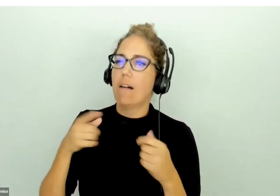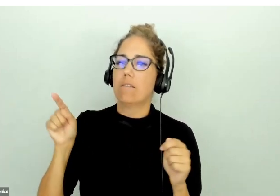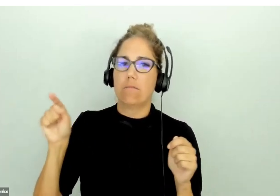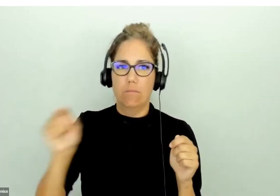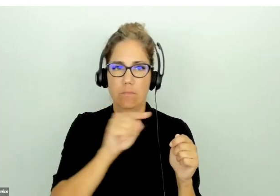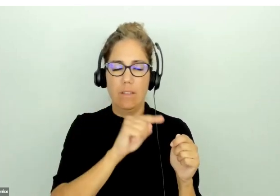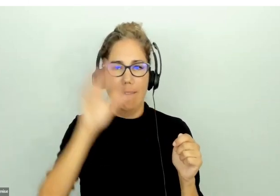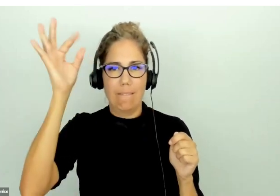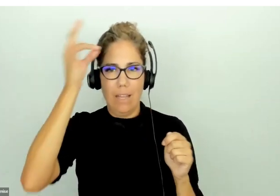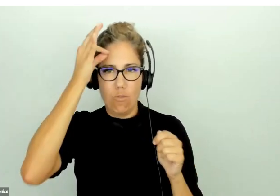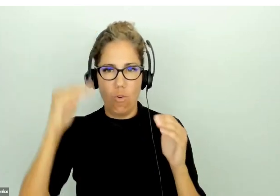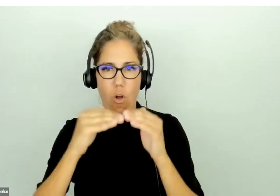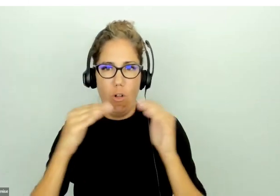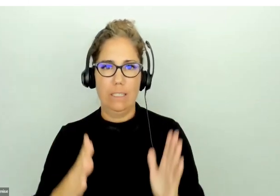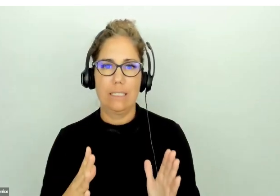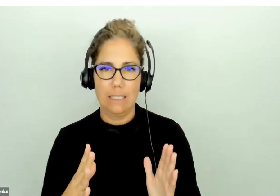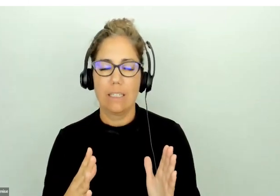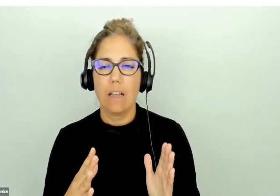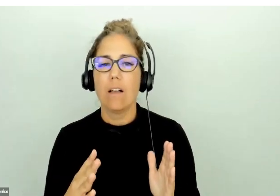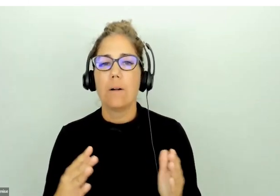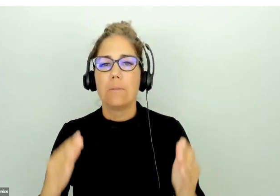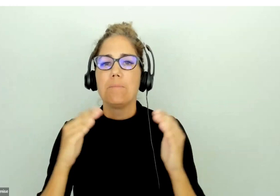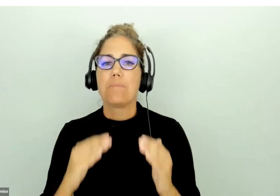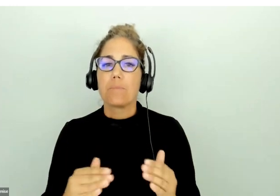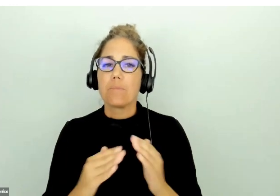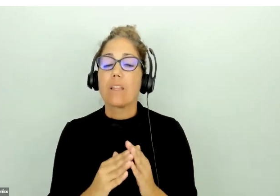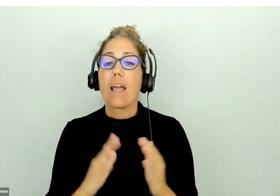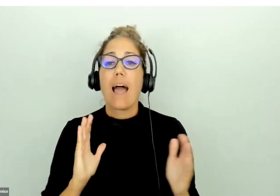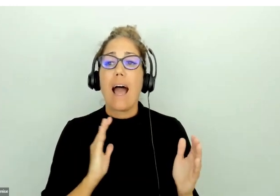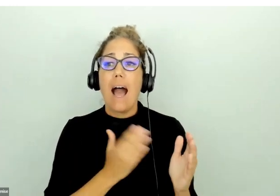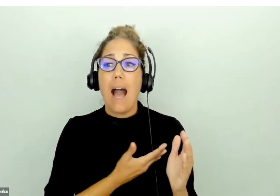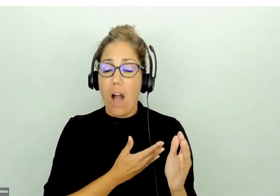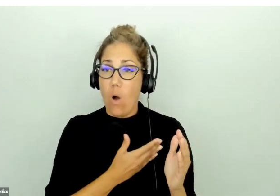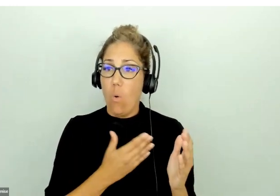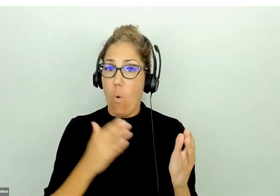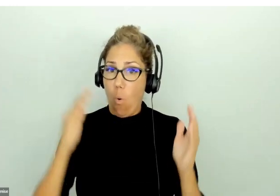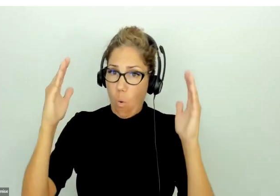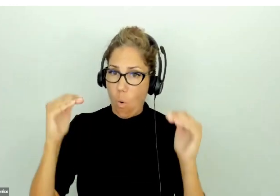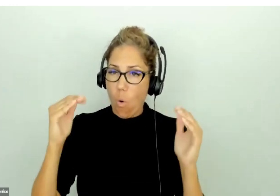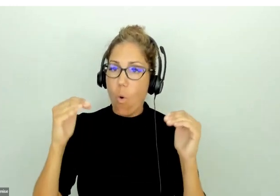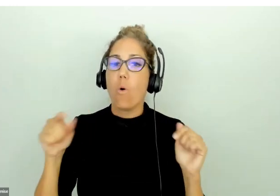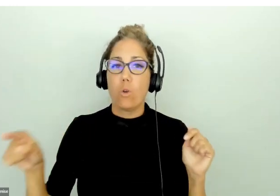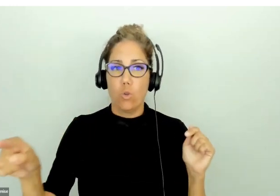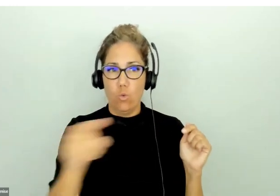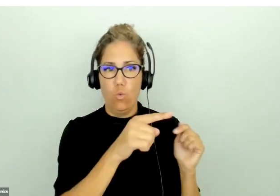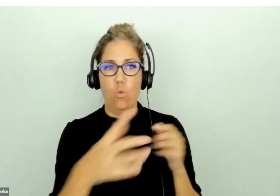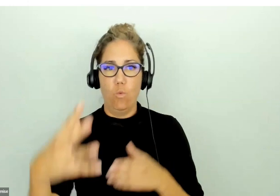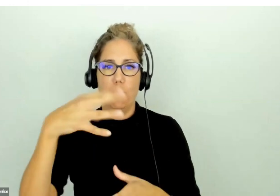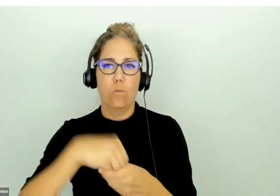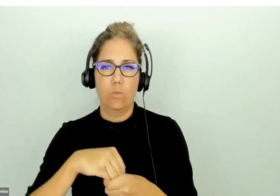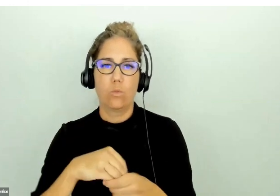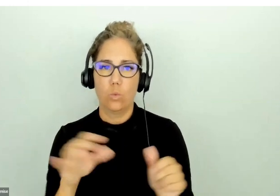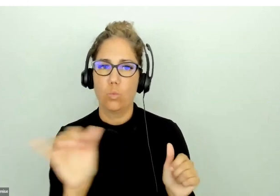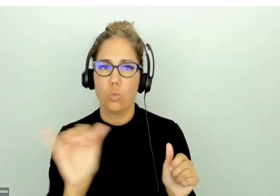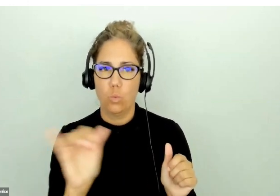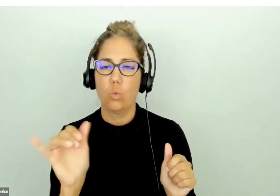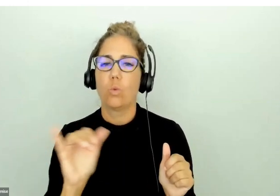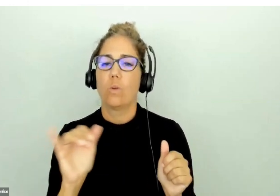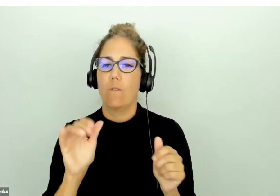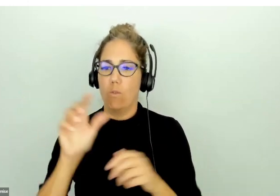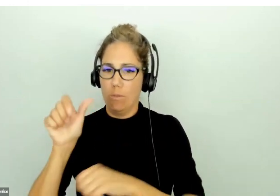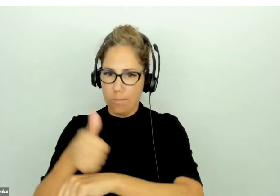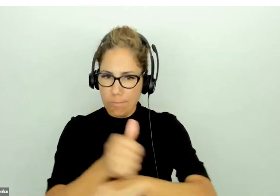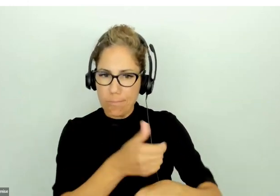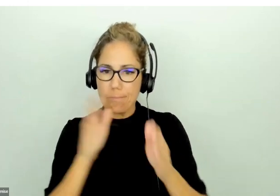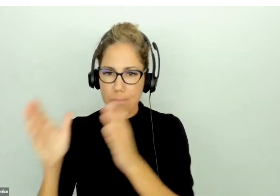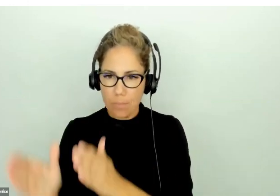federal colleagues. So our sincere hope is that you will be engaged with us in the framework and the development of